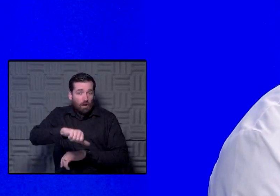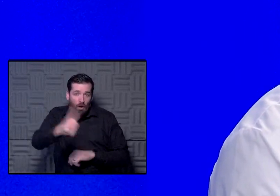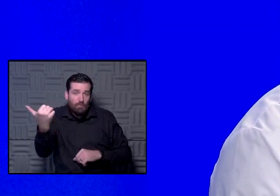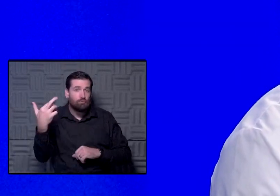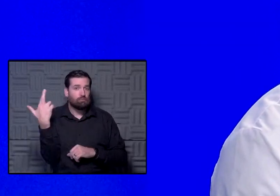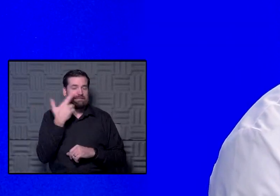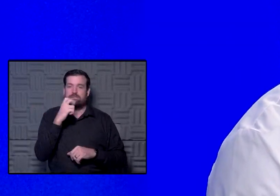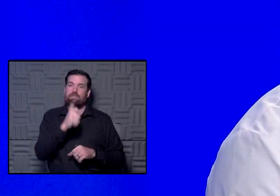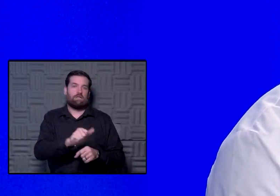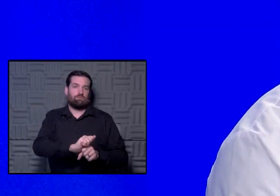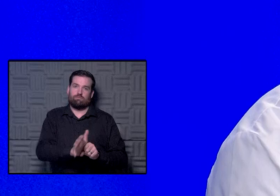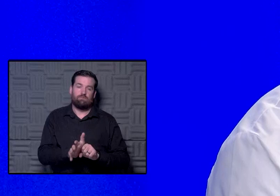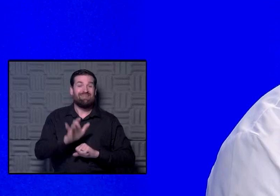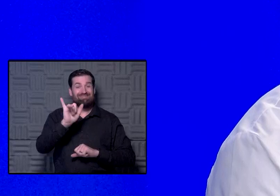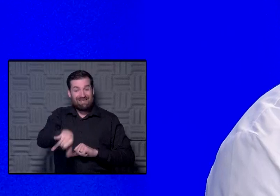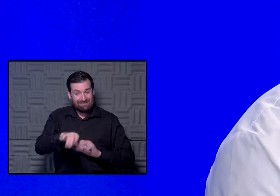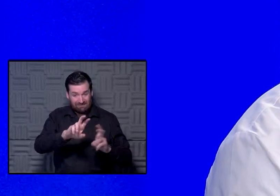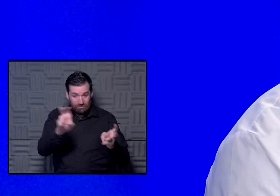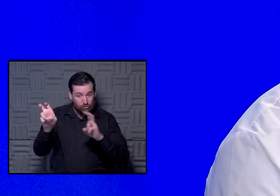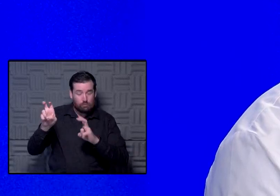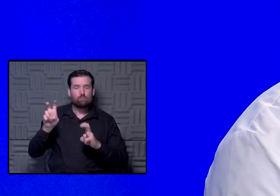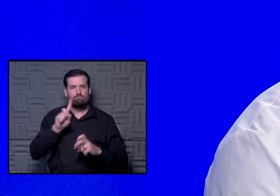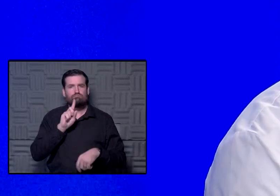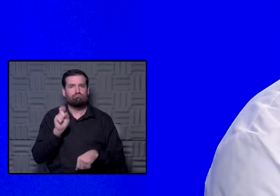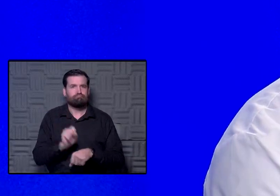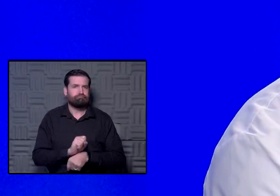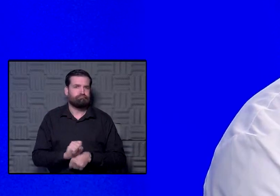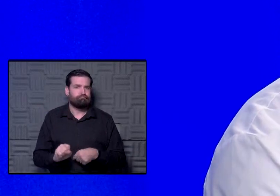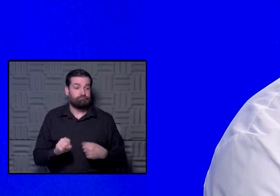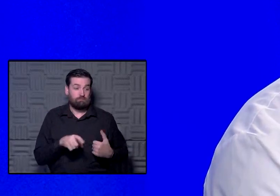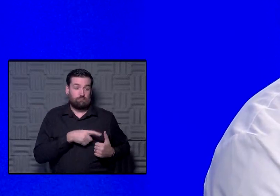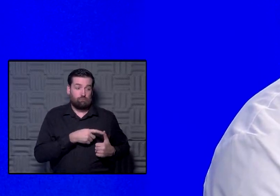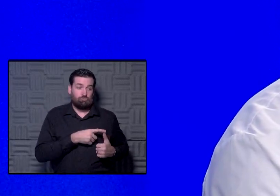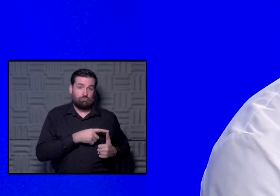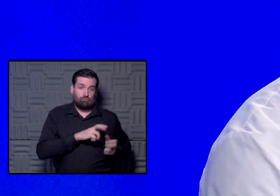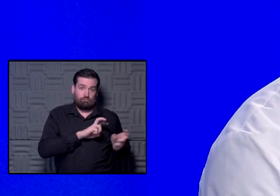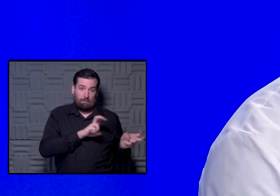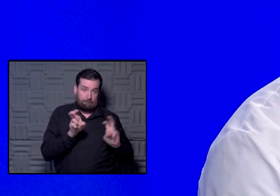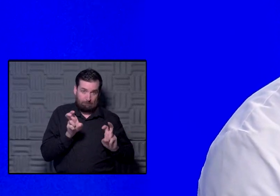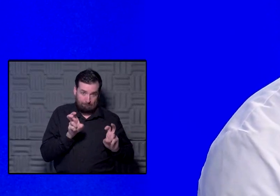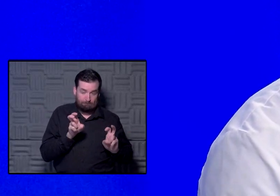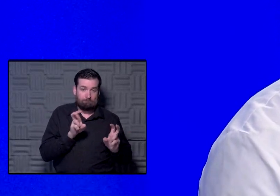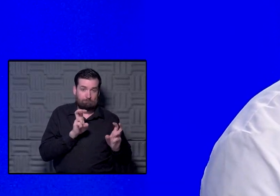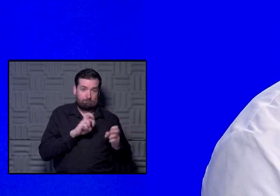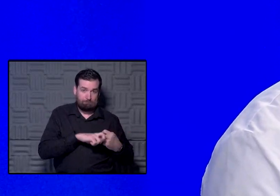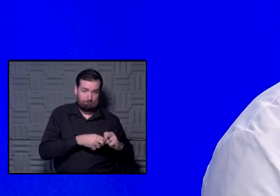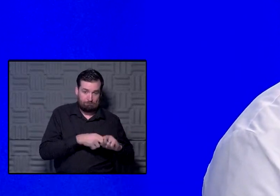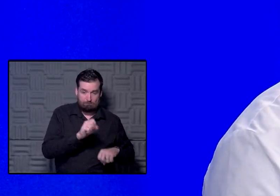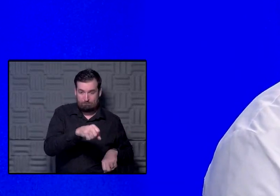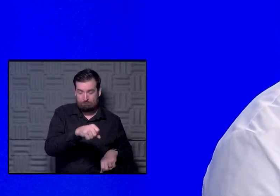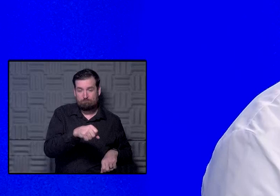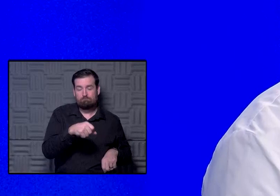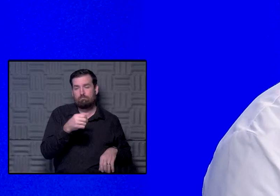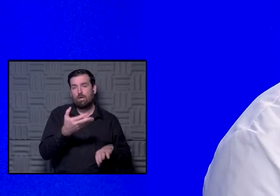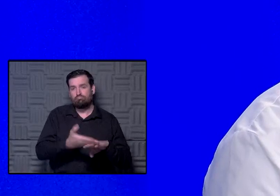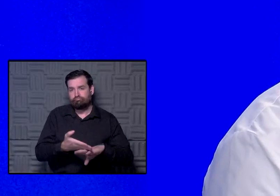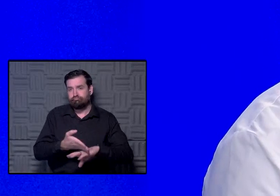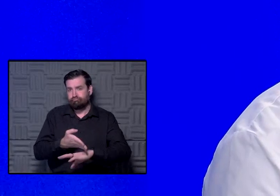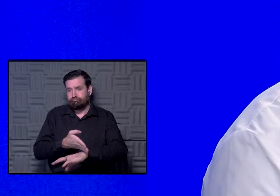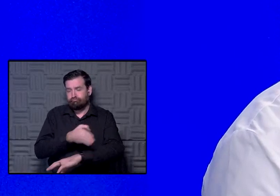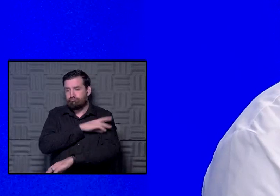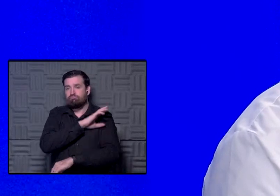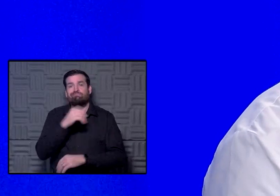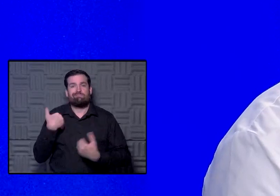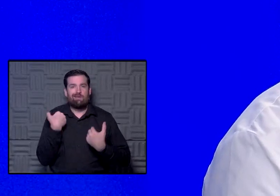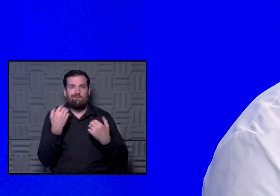So those types of capacity issues certainly were initially a problem. I think we've done better and have